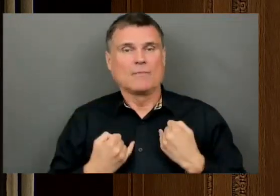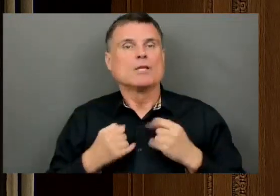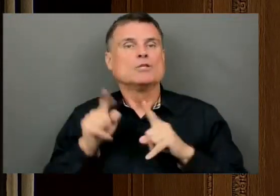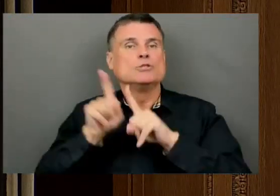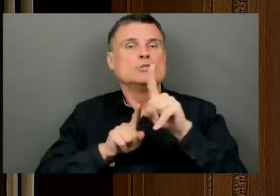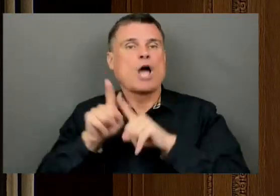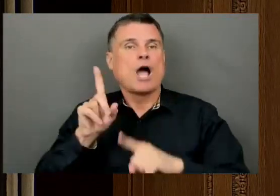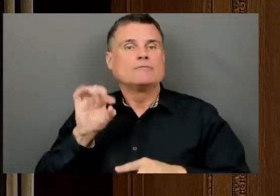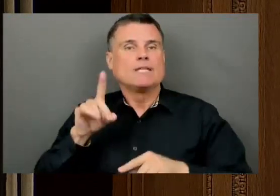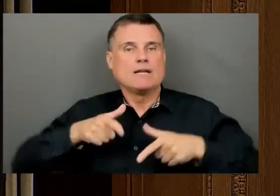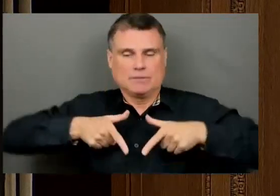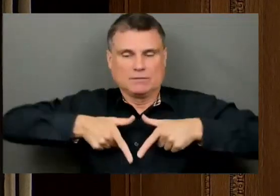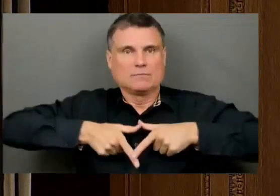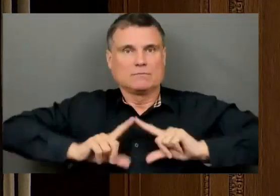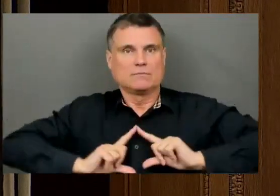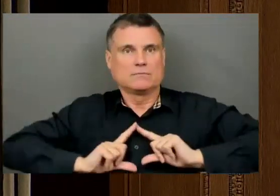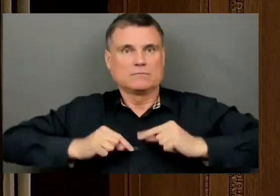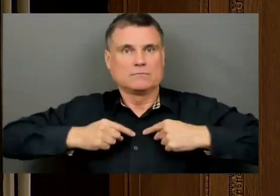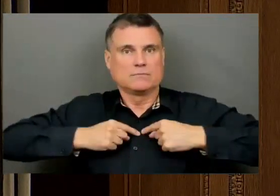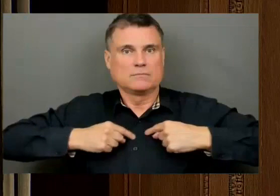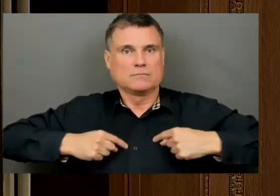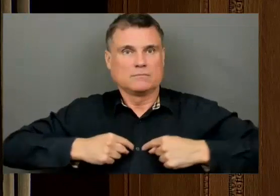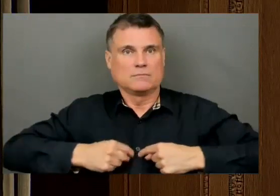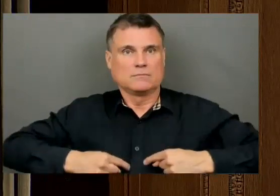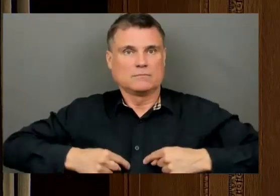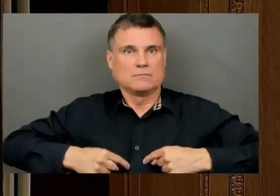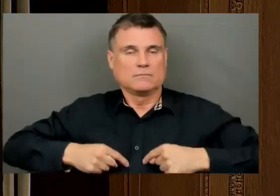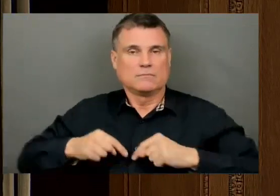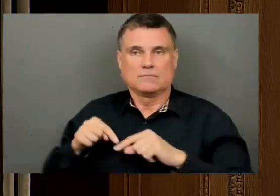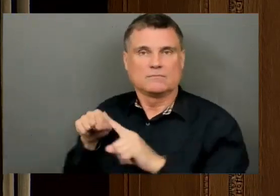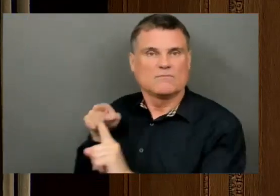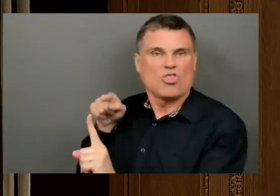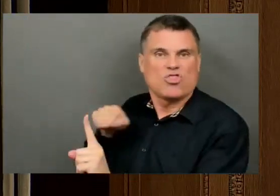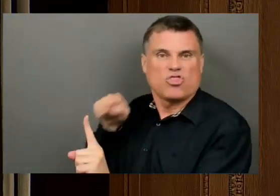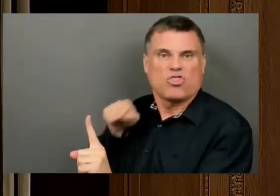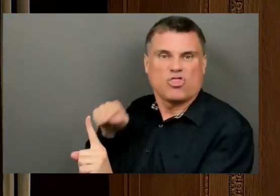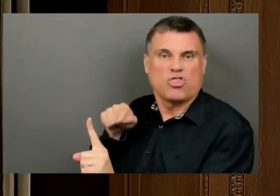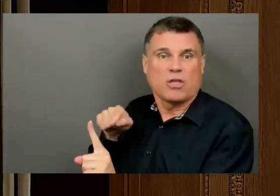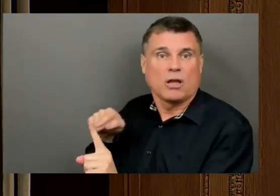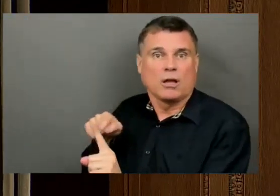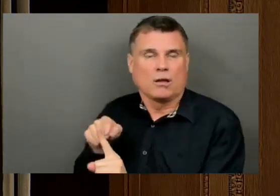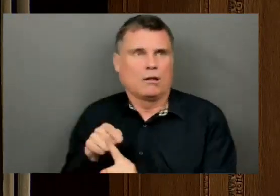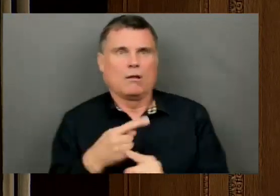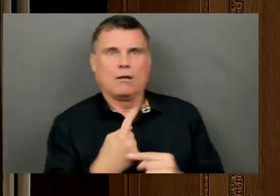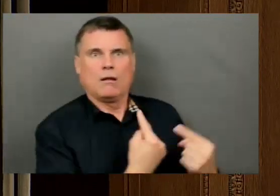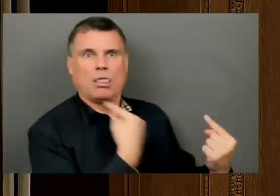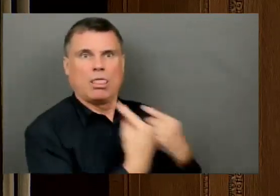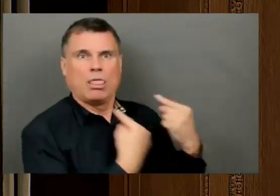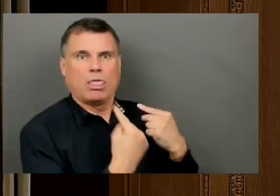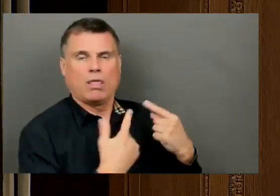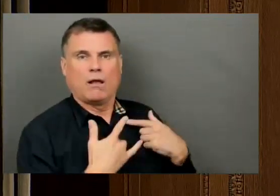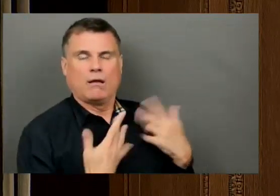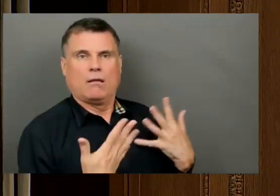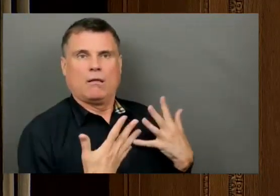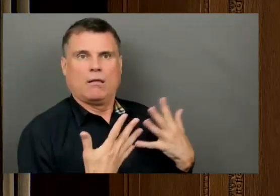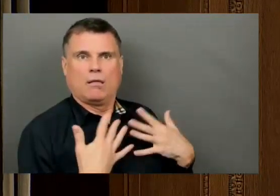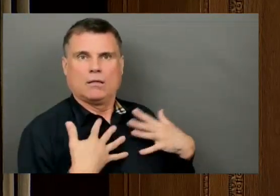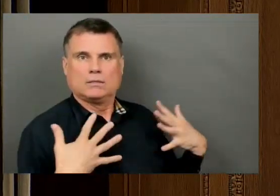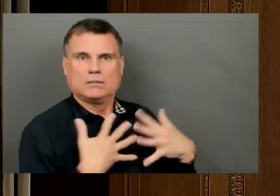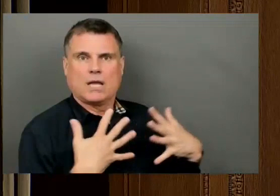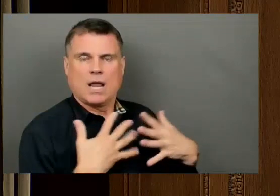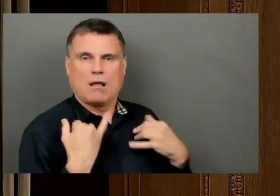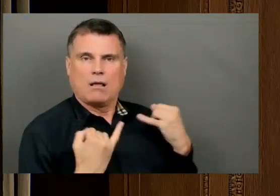and intimidated. I'm terrified to be on campus because the university is doing nothing to stop